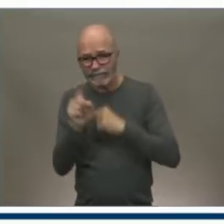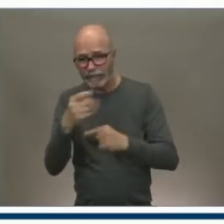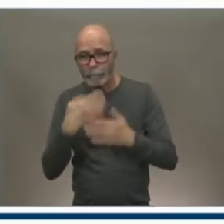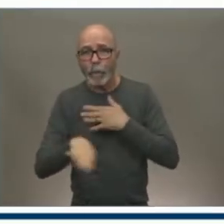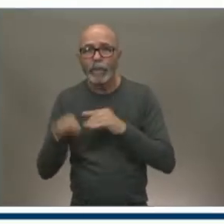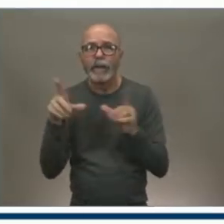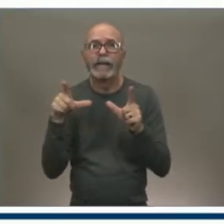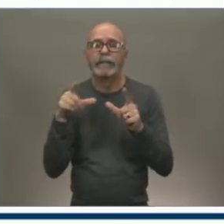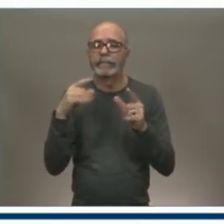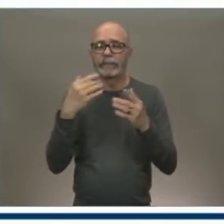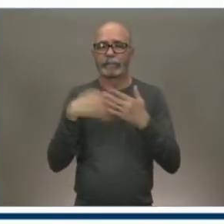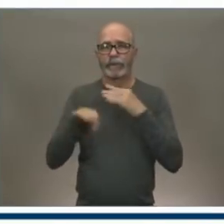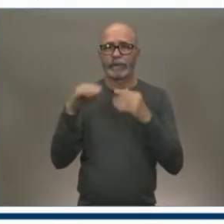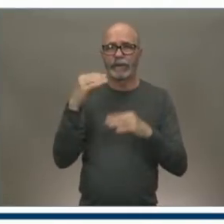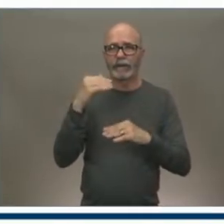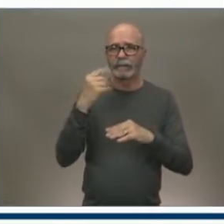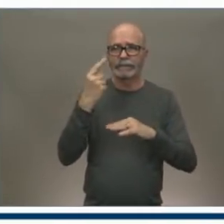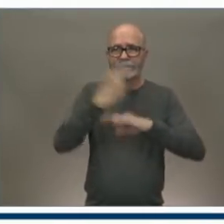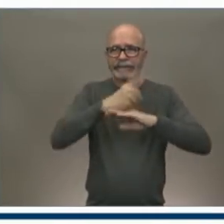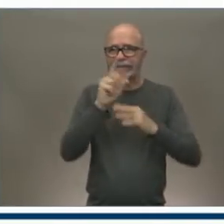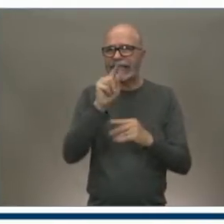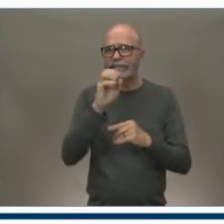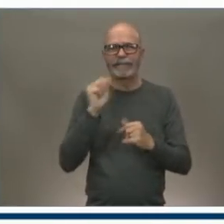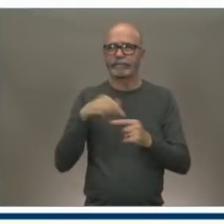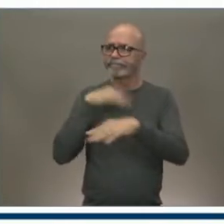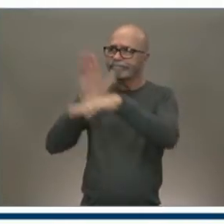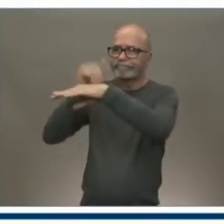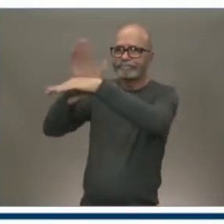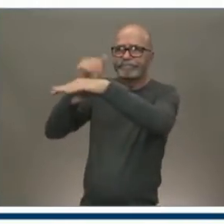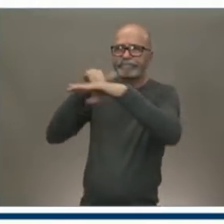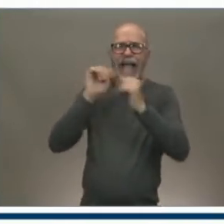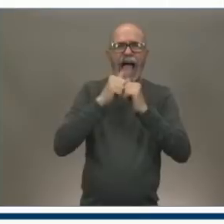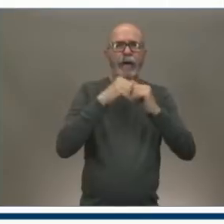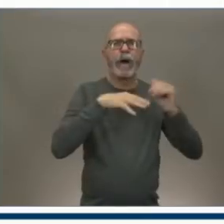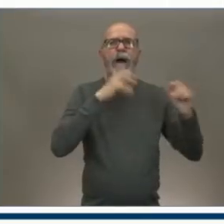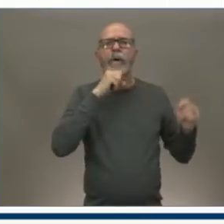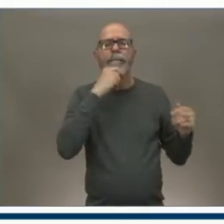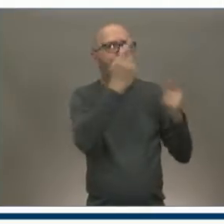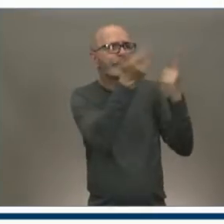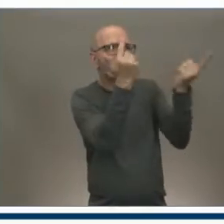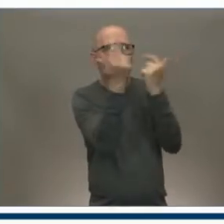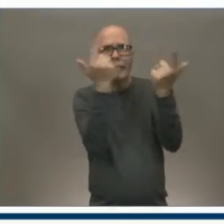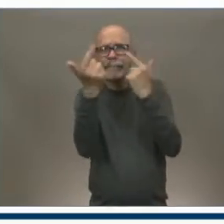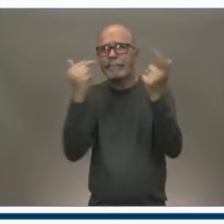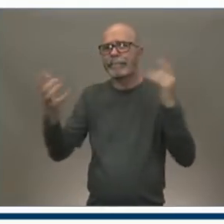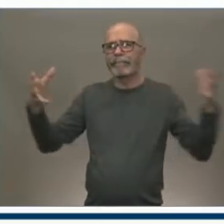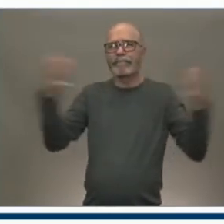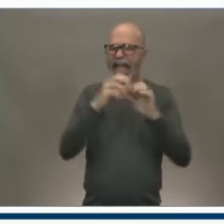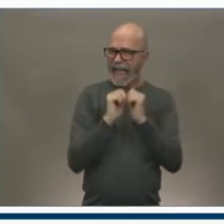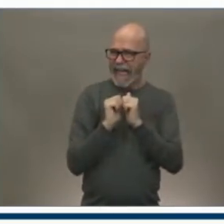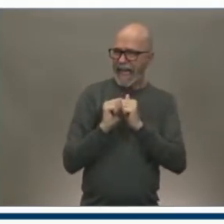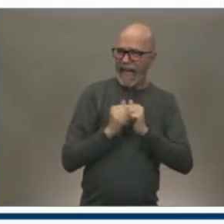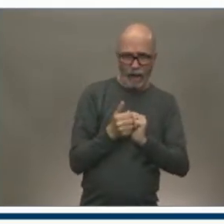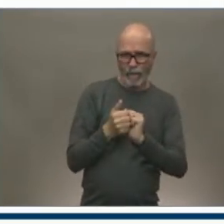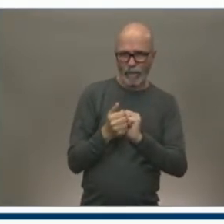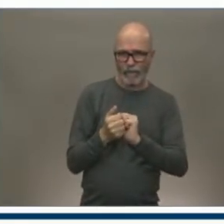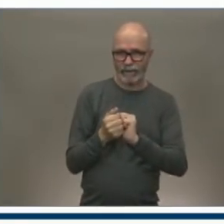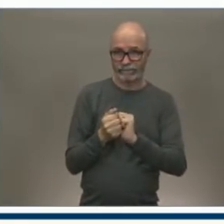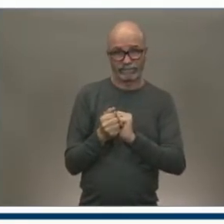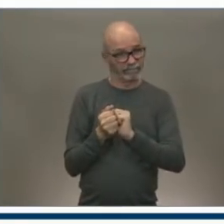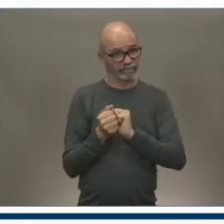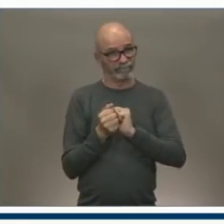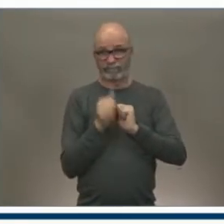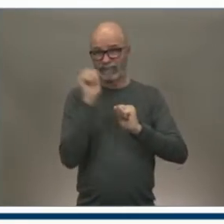How do we get people, especially elderly people, to the clinic, and how efficient is the clinic doing that?